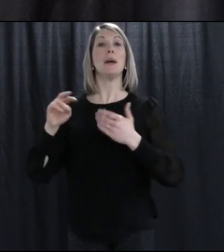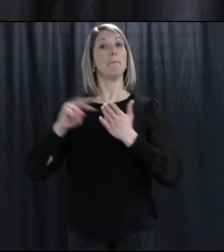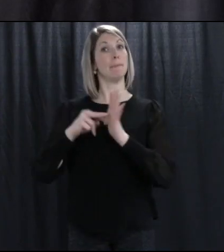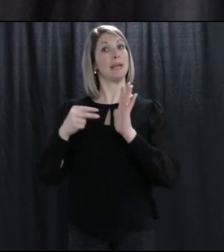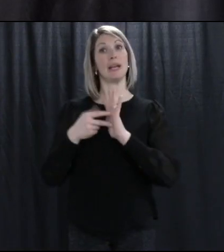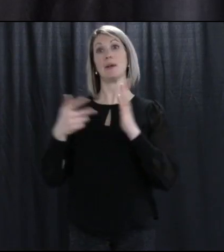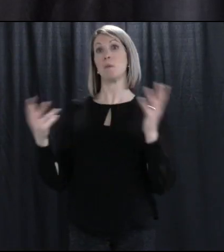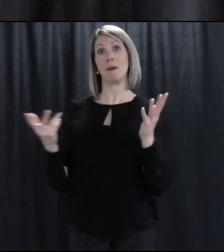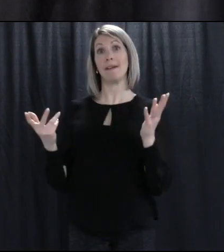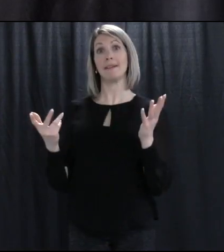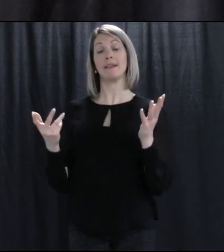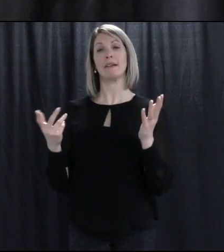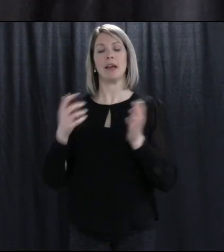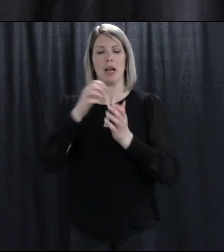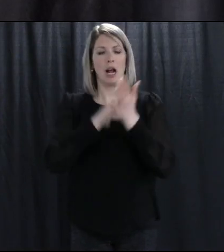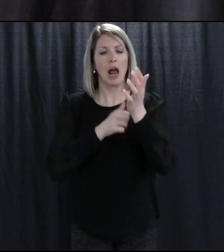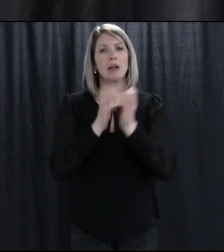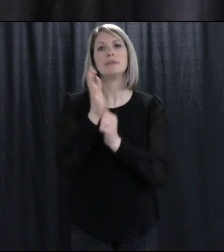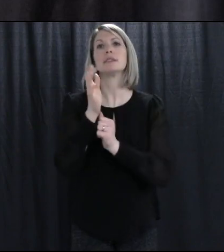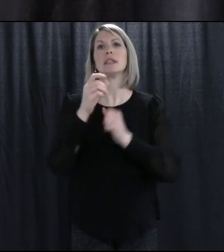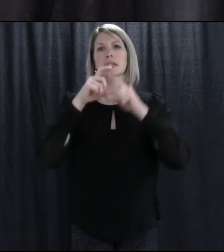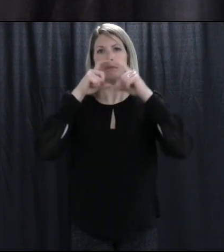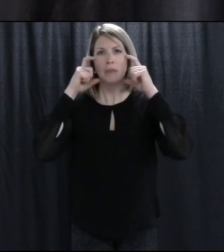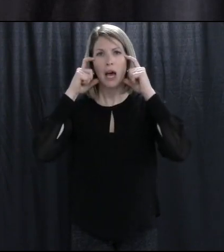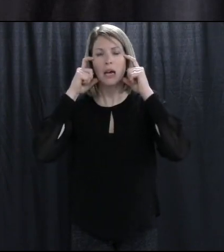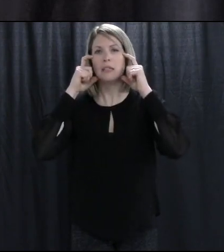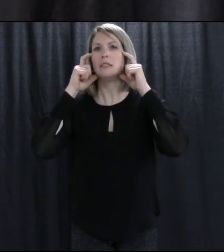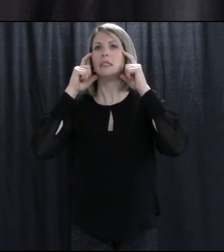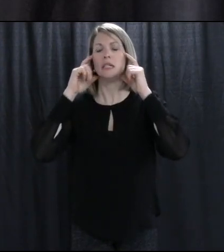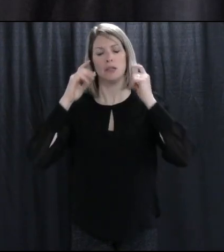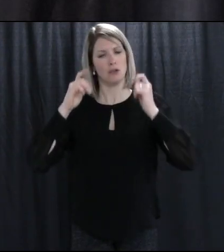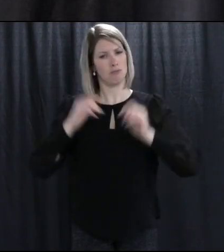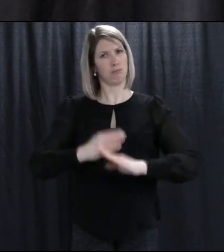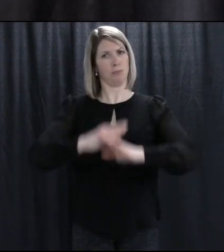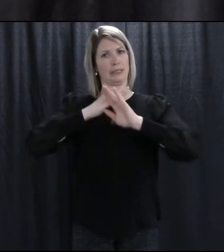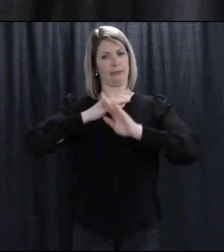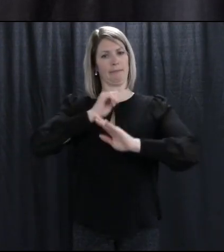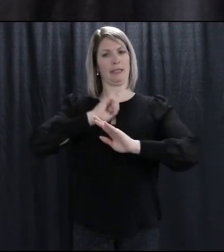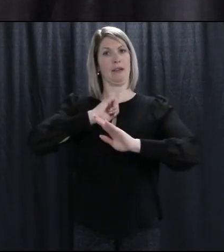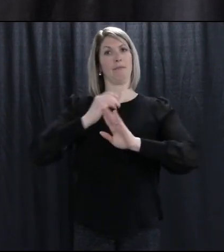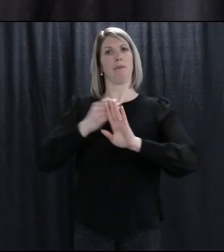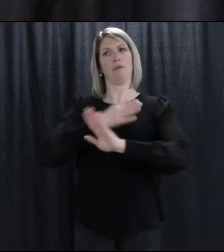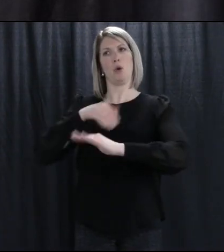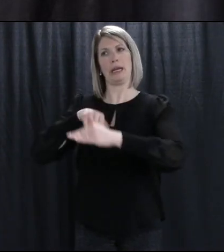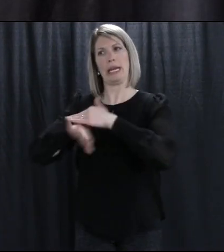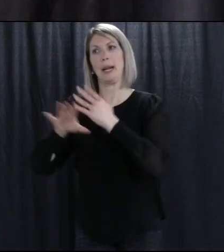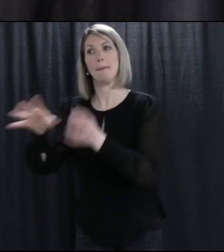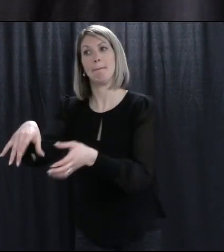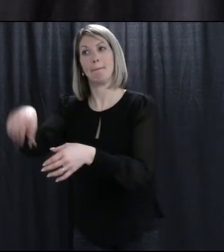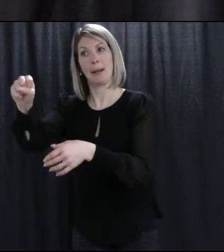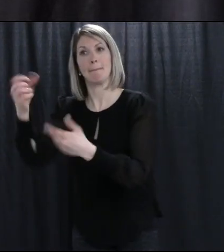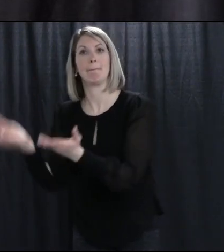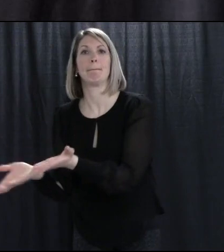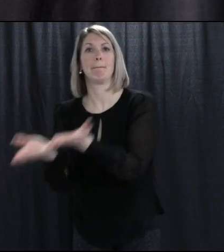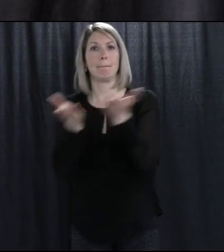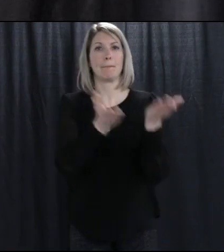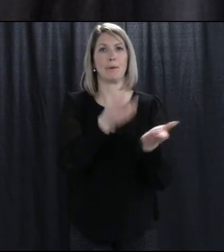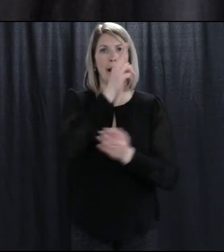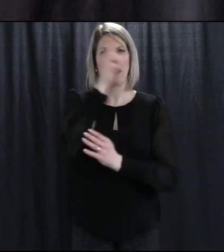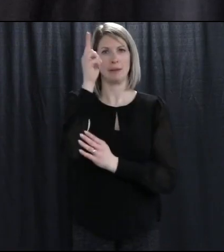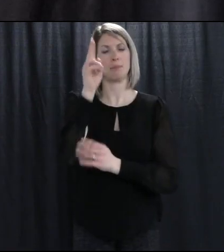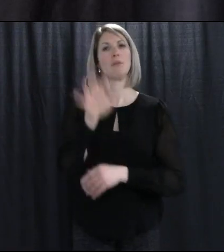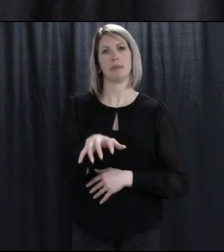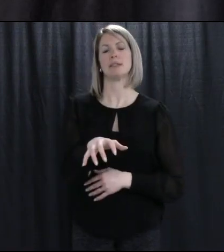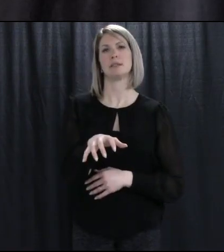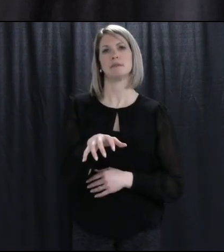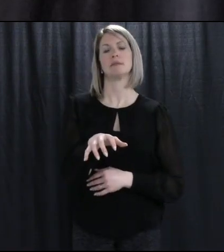available for the first responders, who will then collect you and bring you to the emergency room, who would have